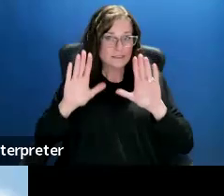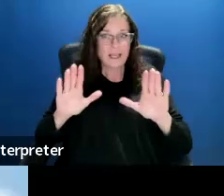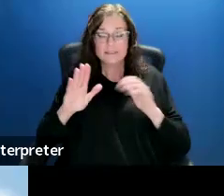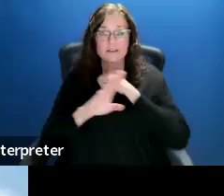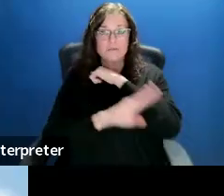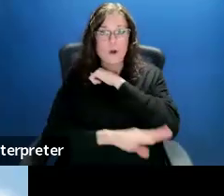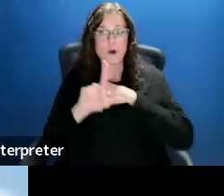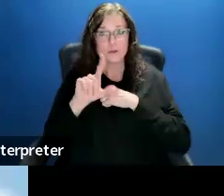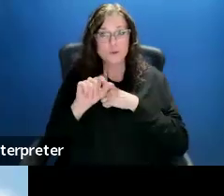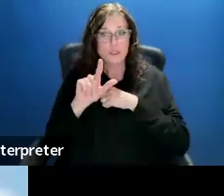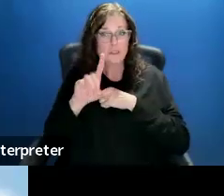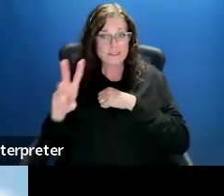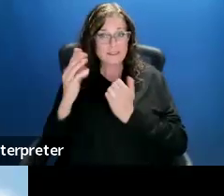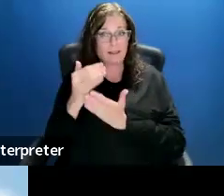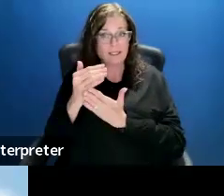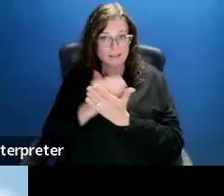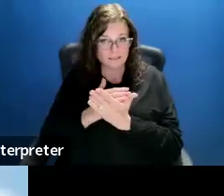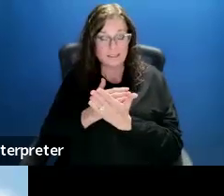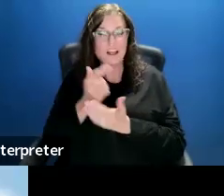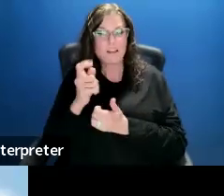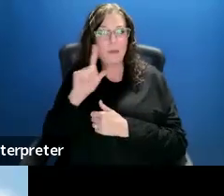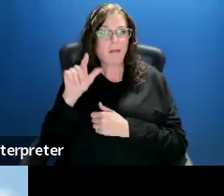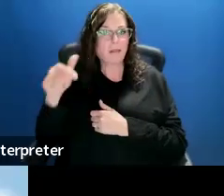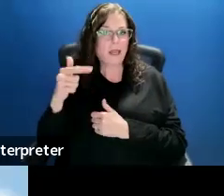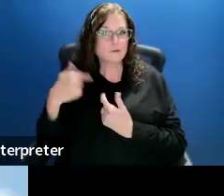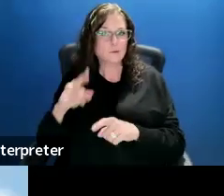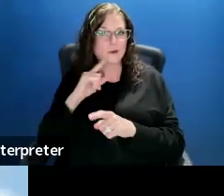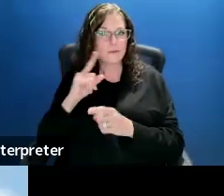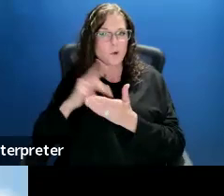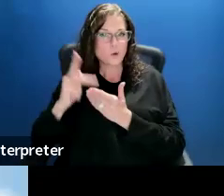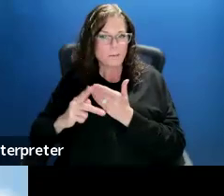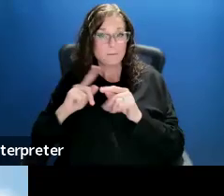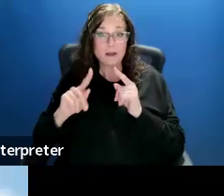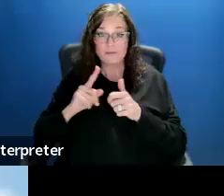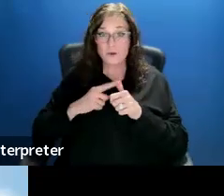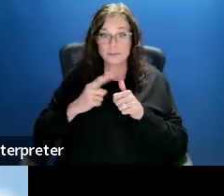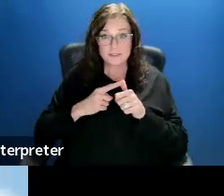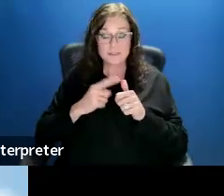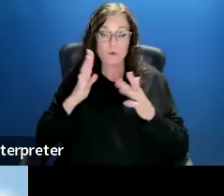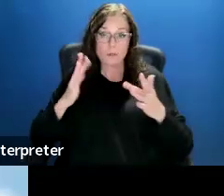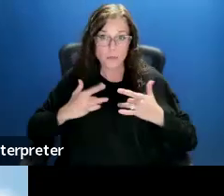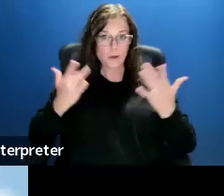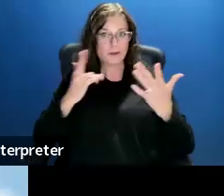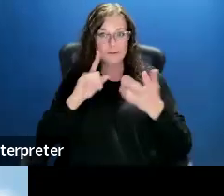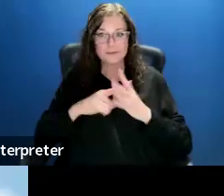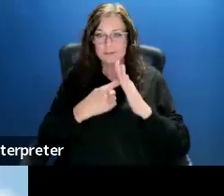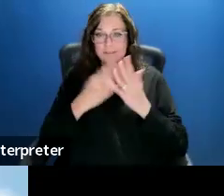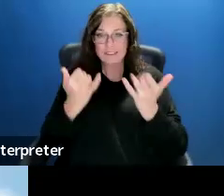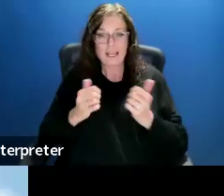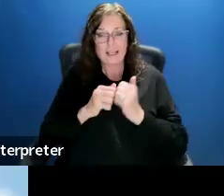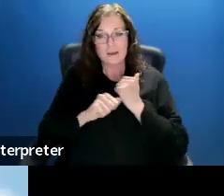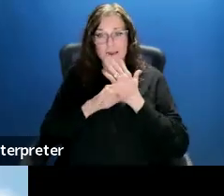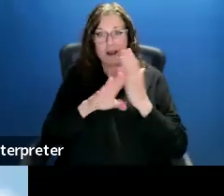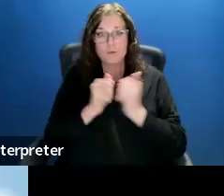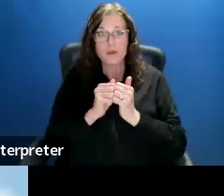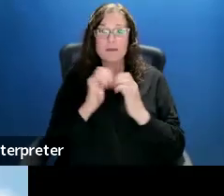Fall 2026 list a little later in the program. But first, we are thrilled to begin today's webinar